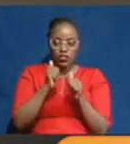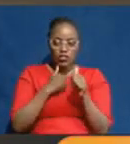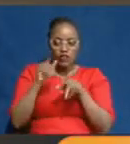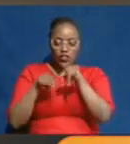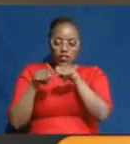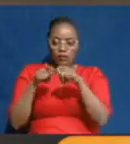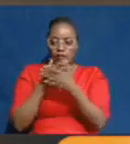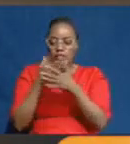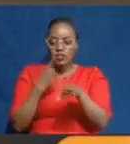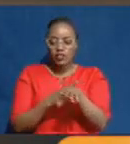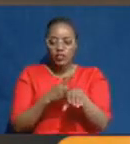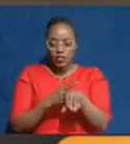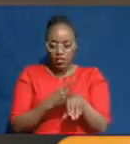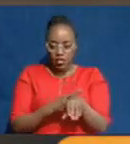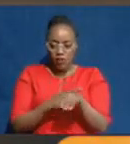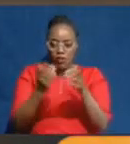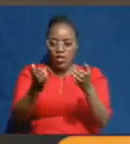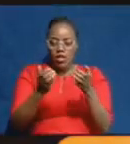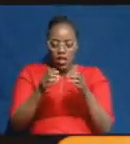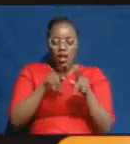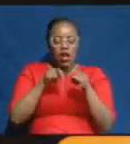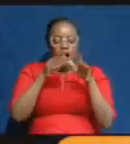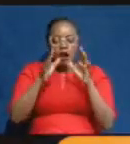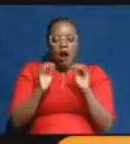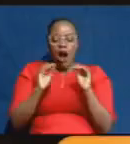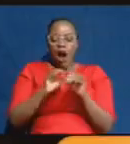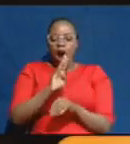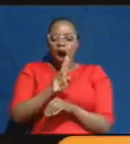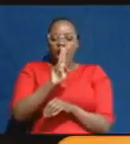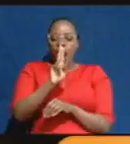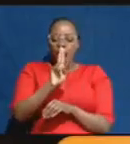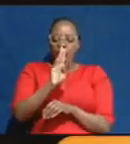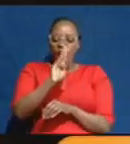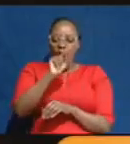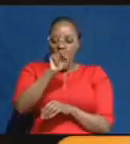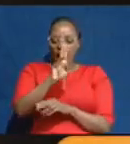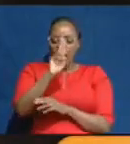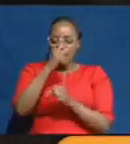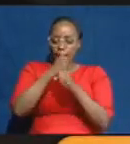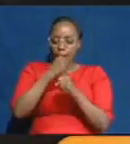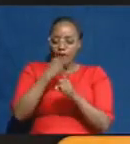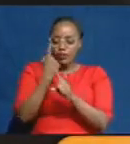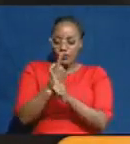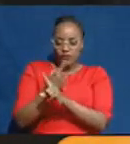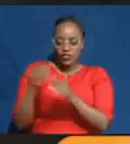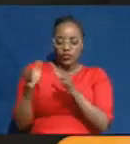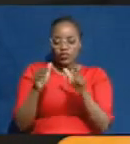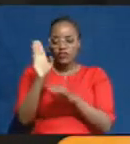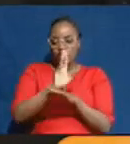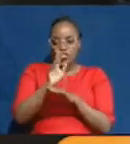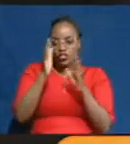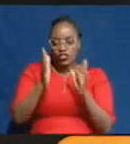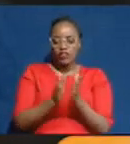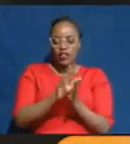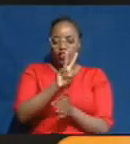operate at any time of the day, so you don't need an operator. Ubuntu Waterhub ATMs work in two different unique ways, both on the user and